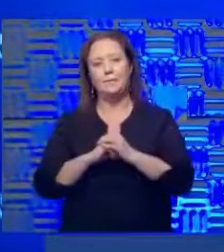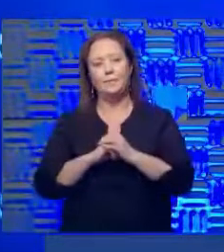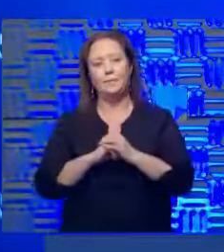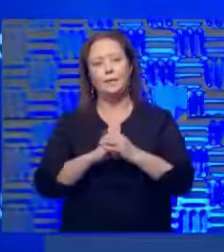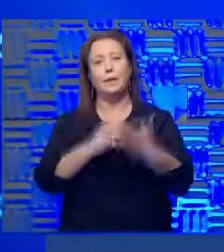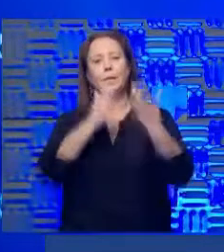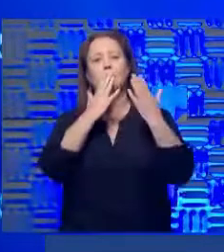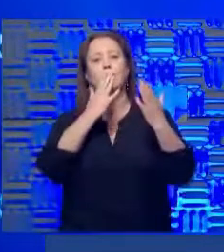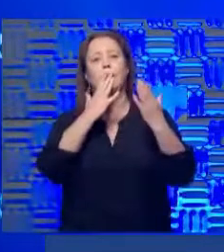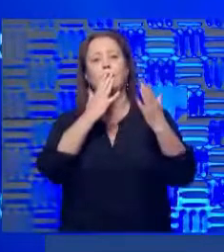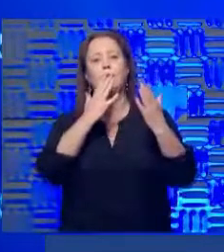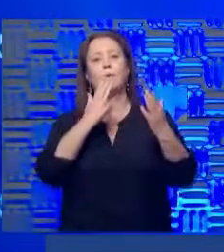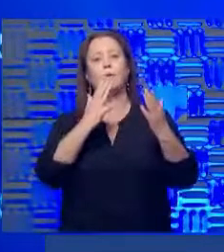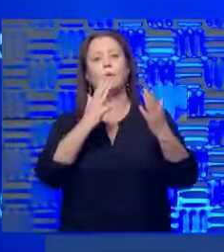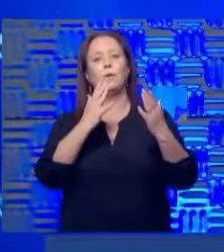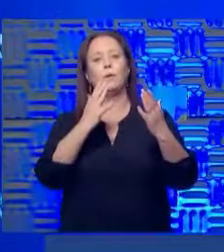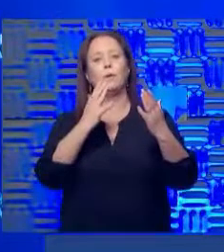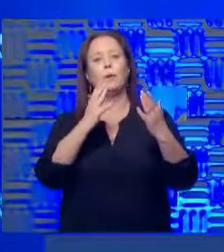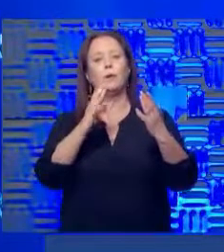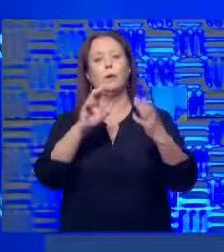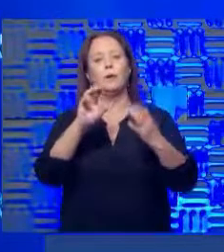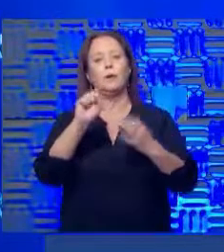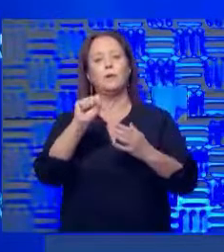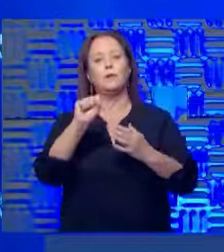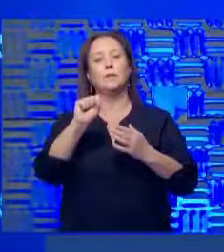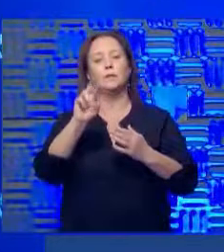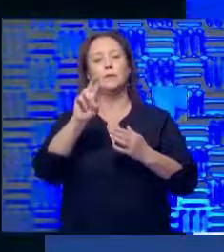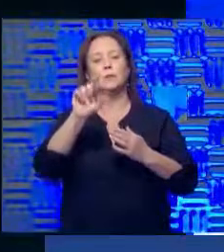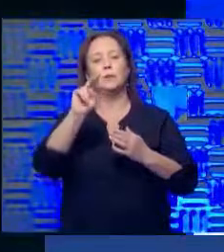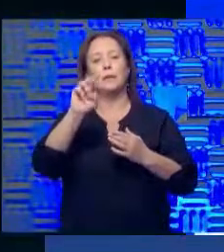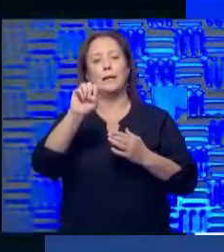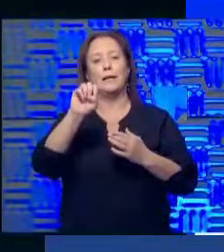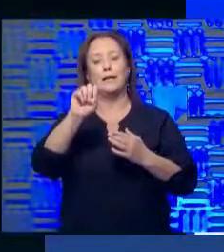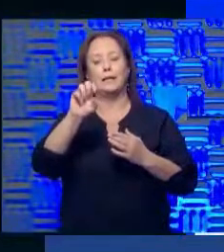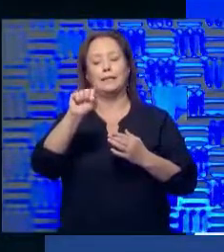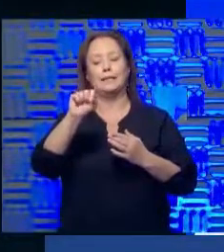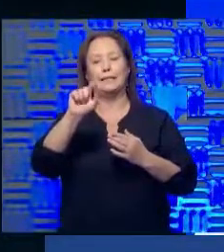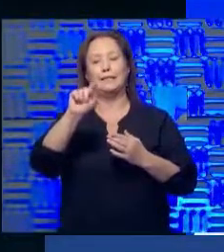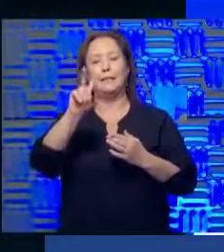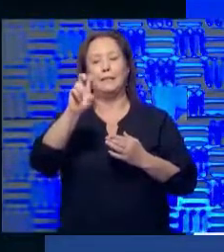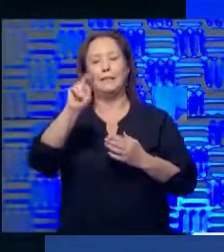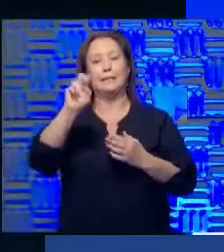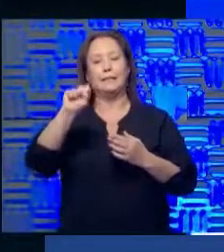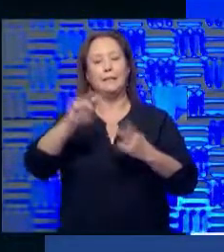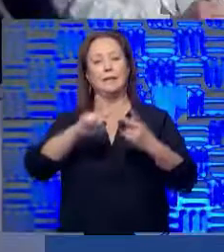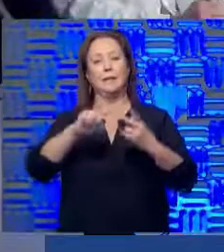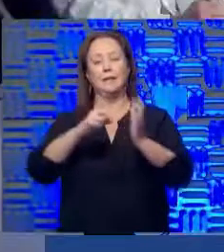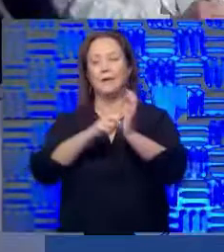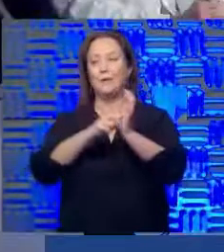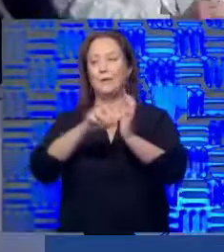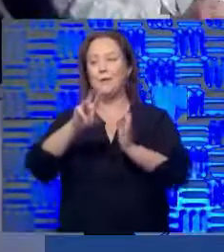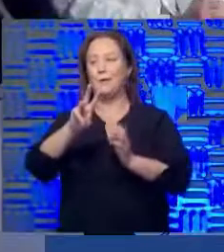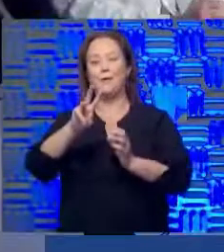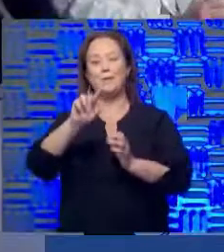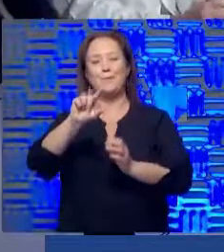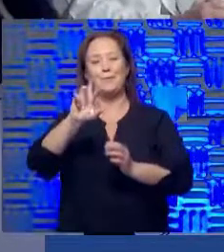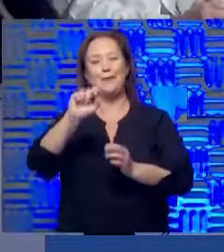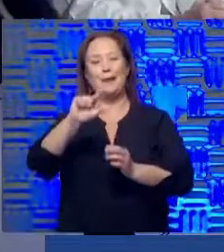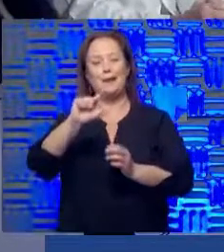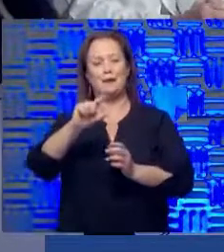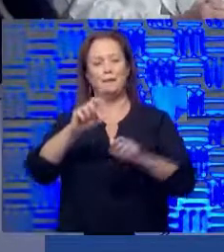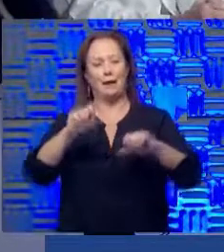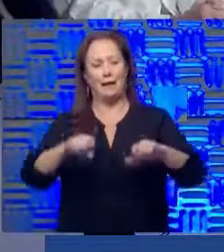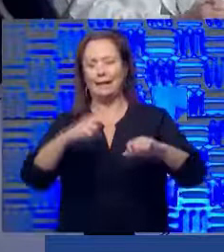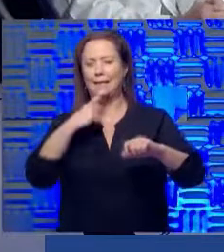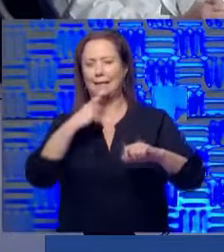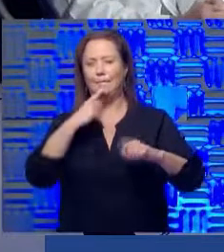So I want to thank Dr. Suzanne Stevens and Greg Nowalik. I said it pretty close today, I think, not bad, for being